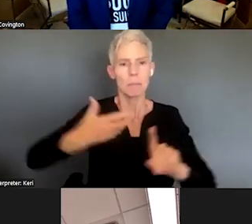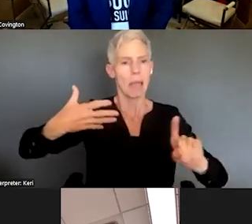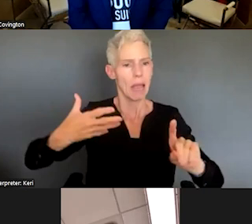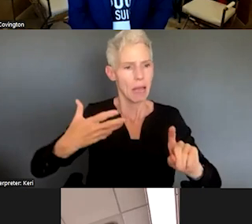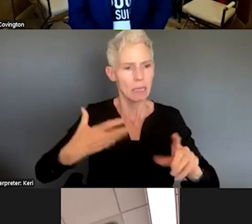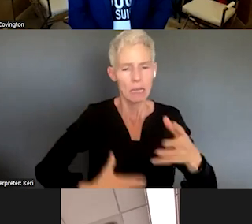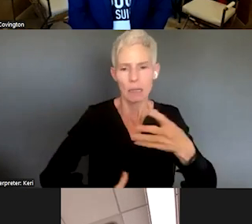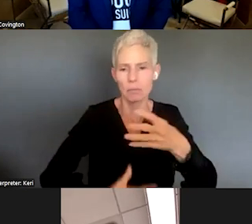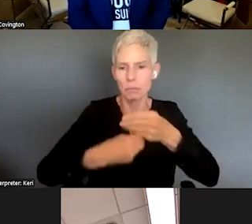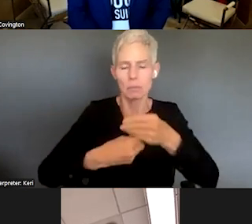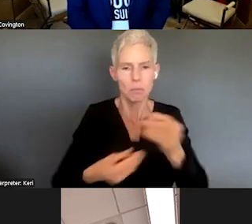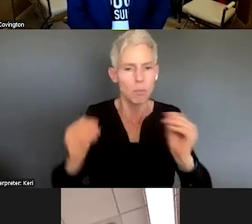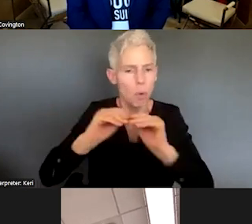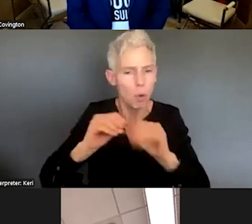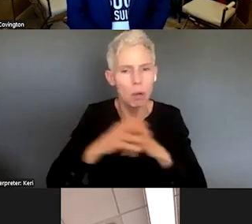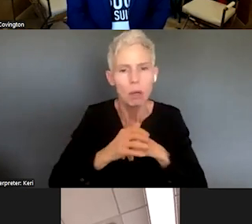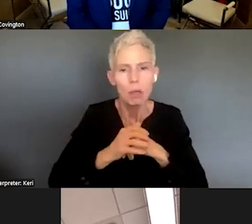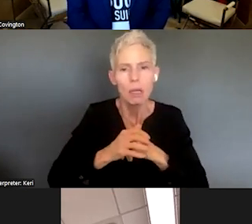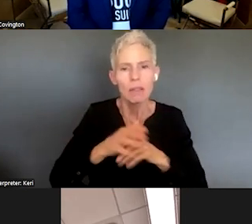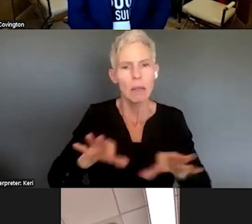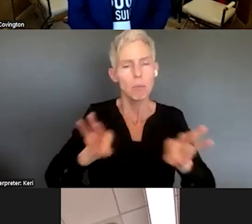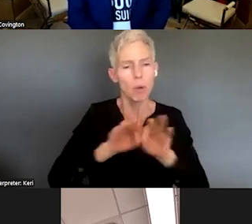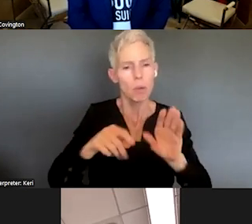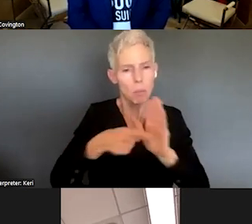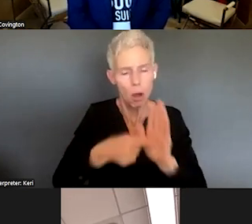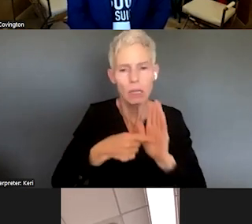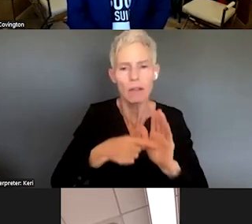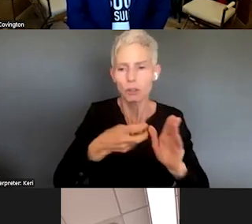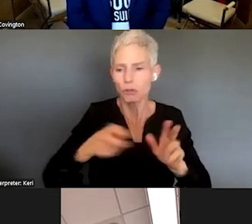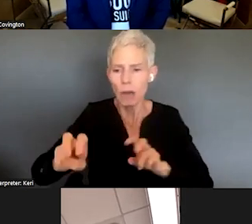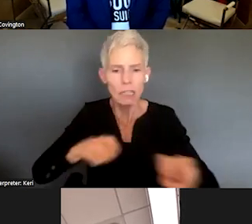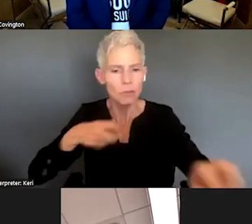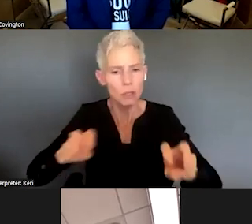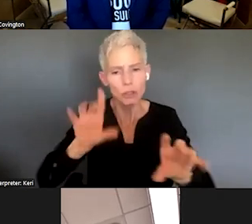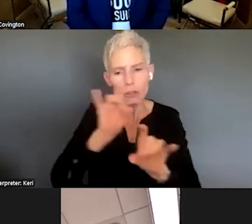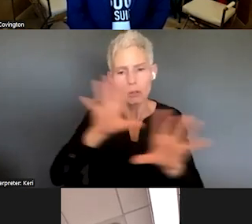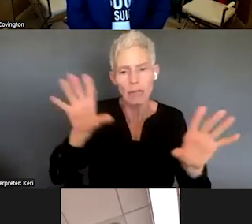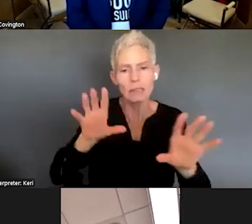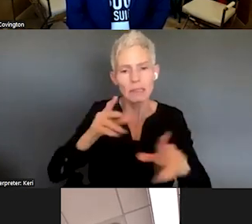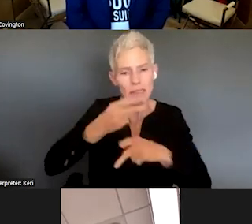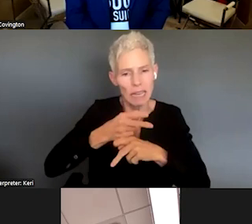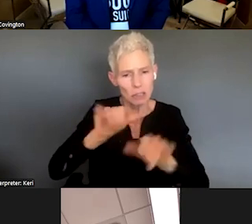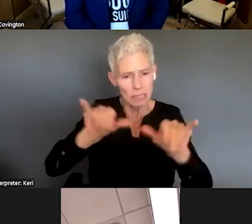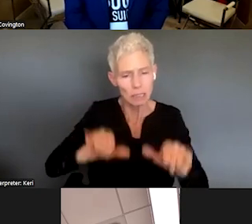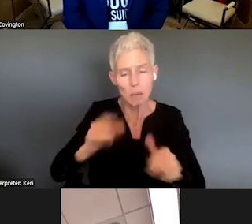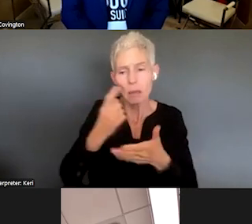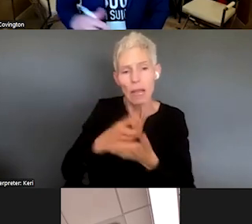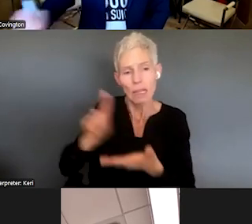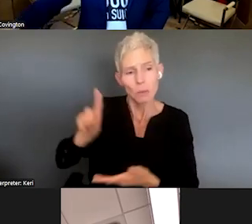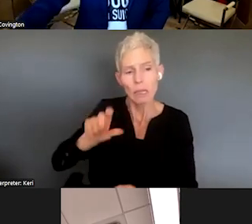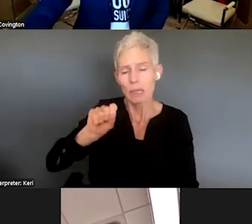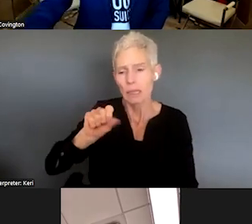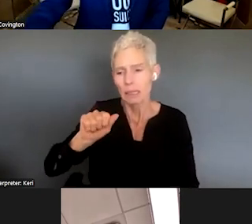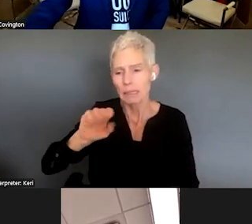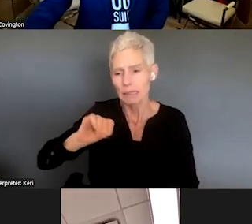important models for a transferred crisis care system, last week SAMHSA had a policy academy,